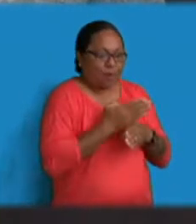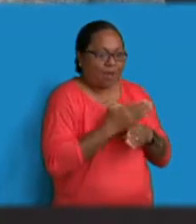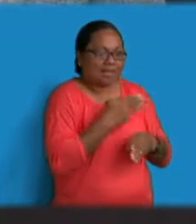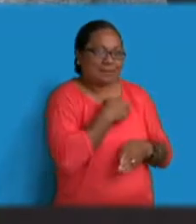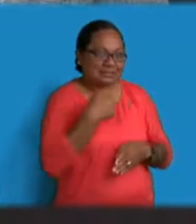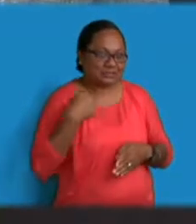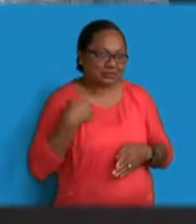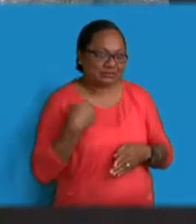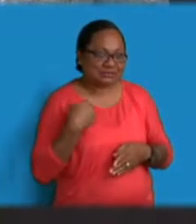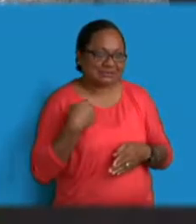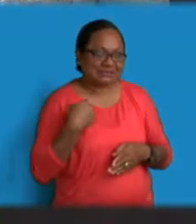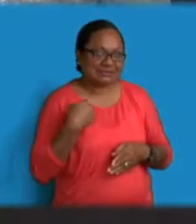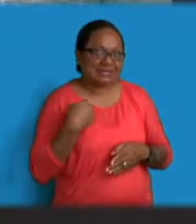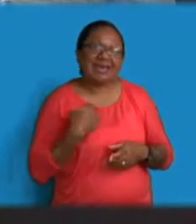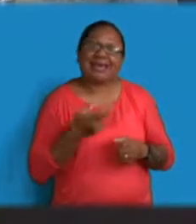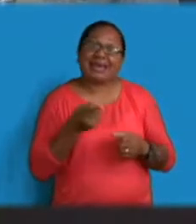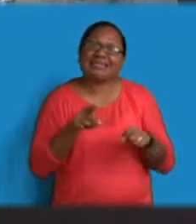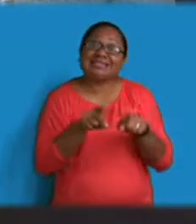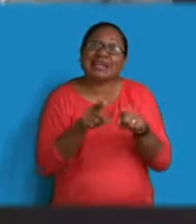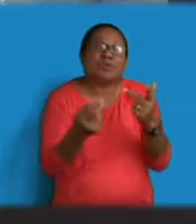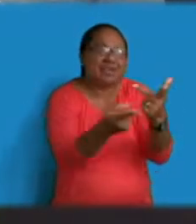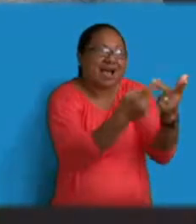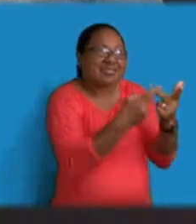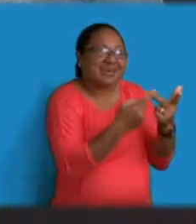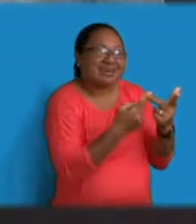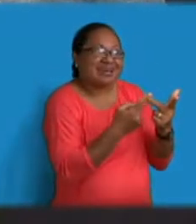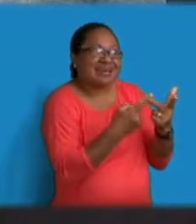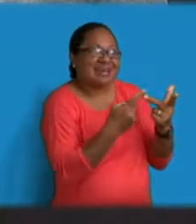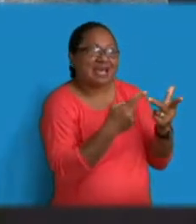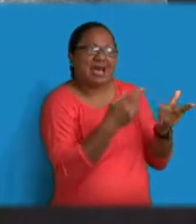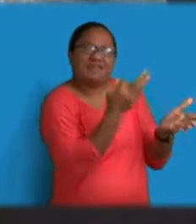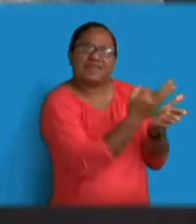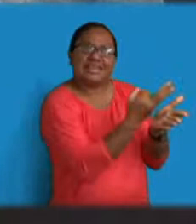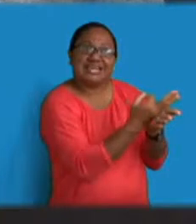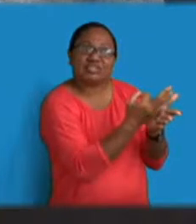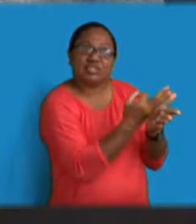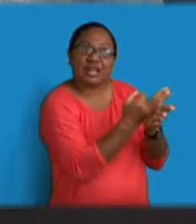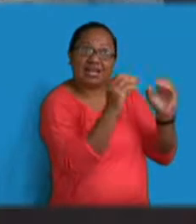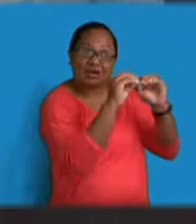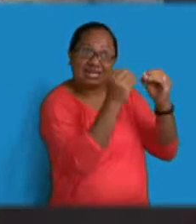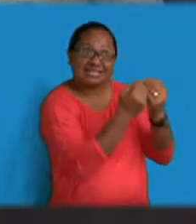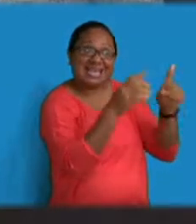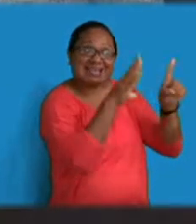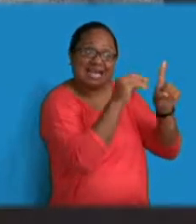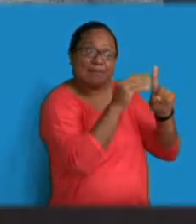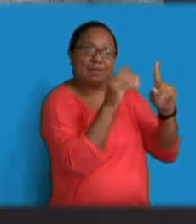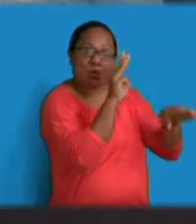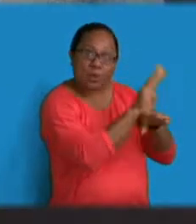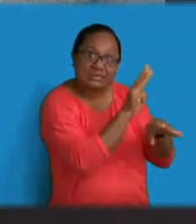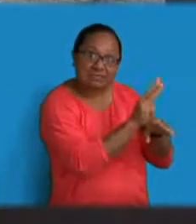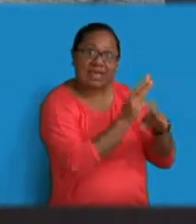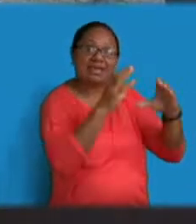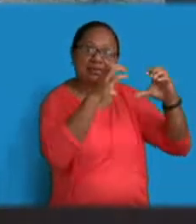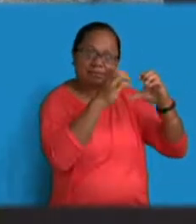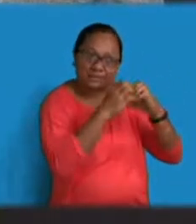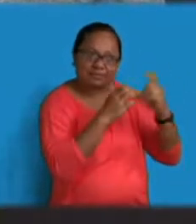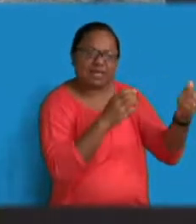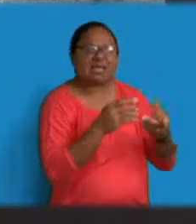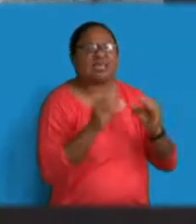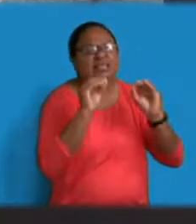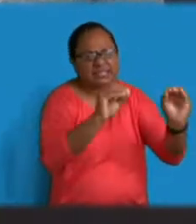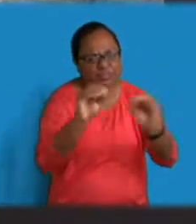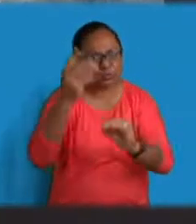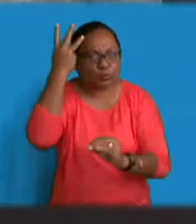And along with other financial institutions as well, there's Westpac and BSP that does financial literacy training